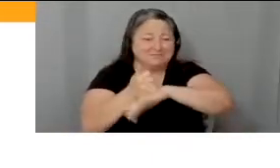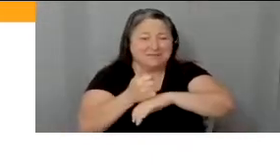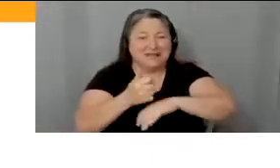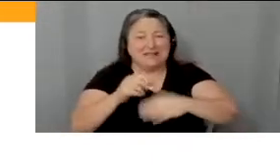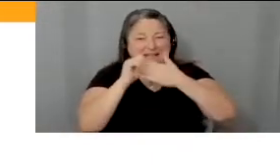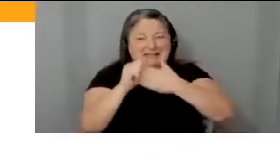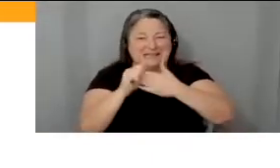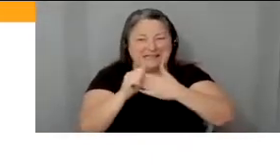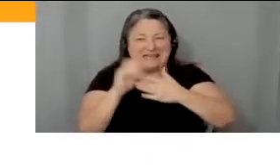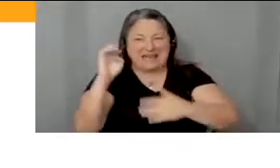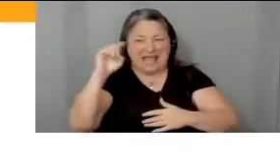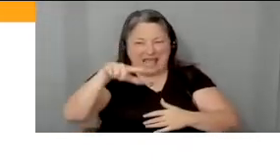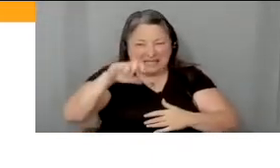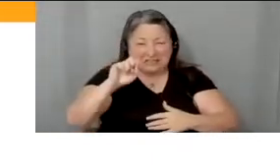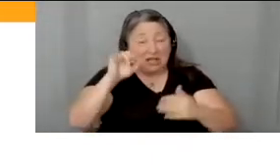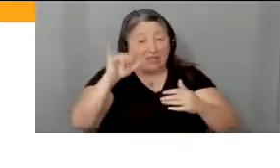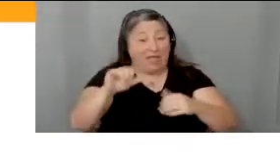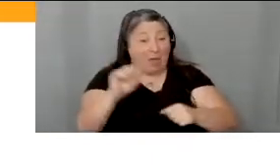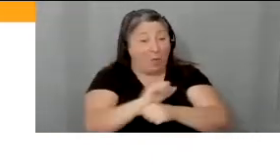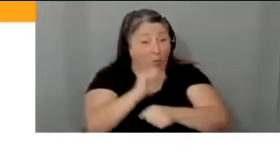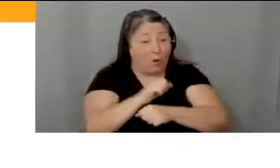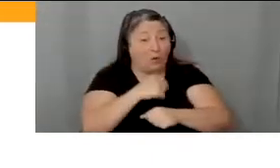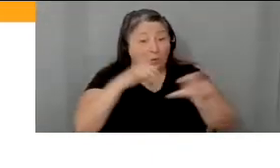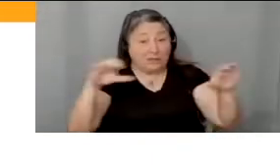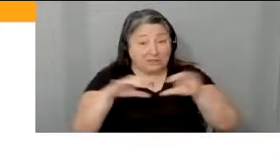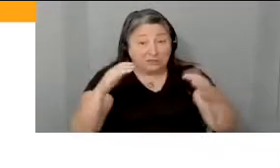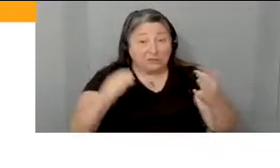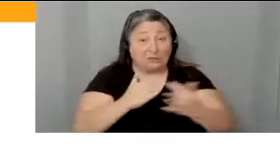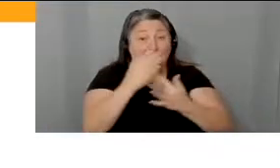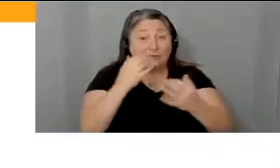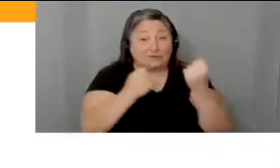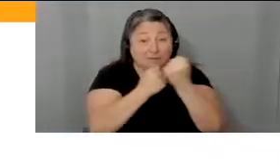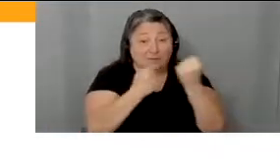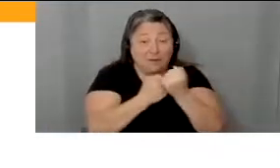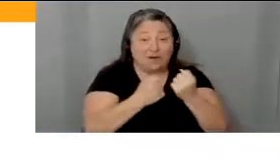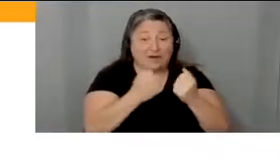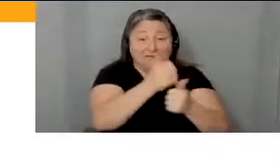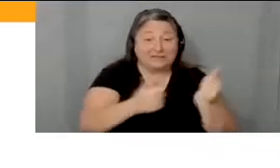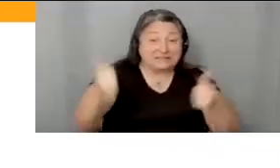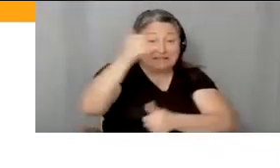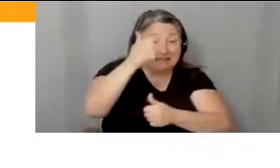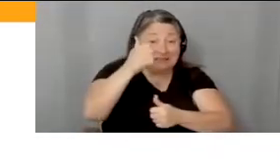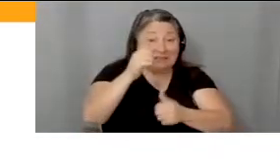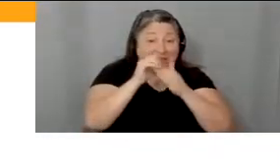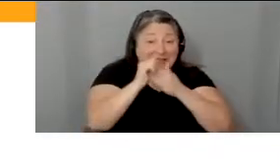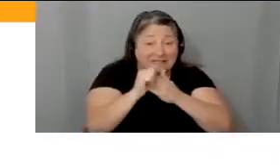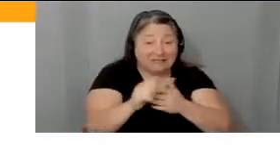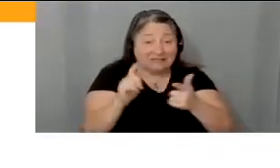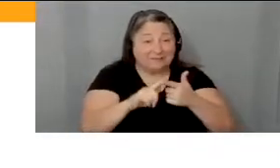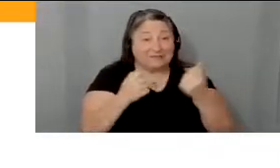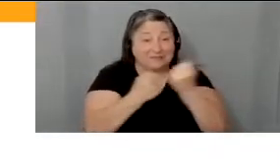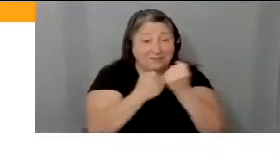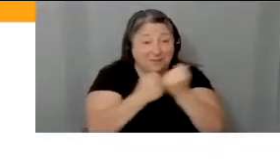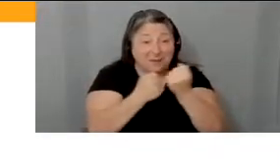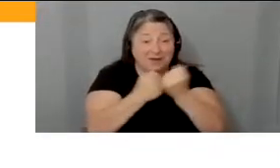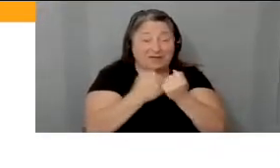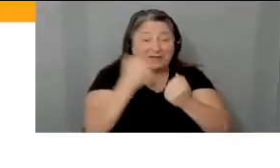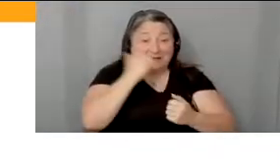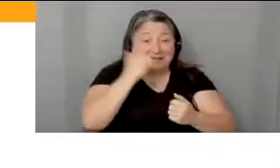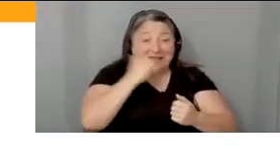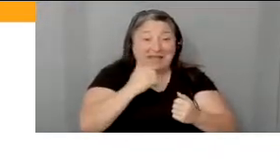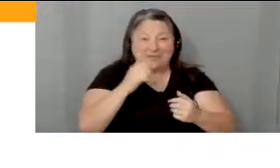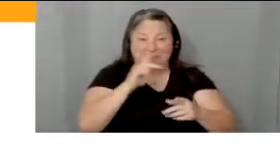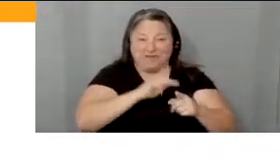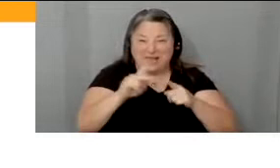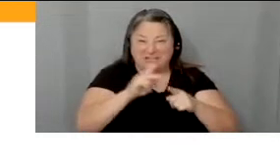And we do that work through support of senior leadership, supporting the lay professional partnership, so working